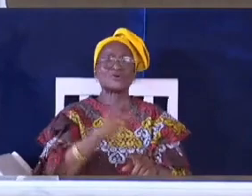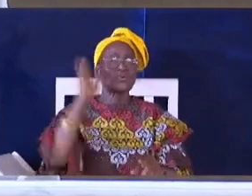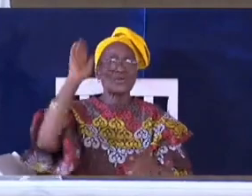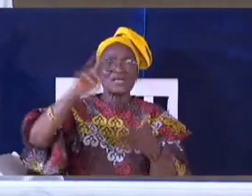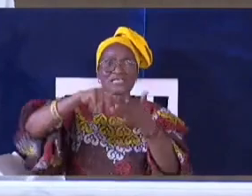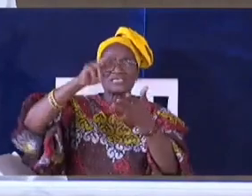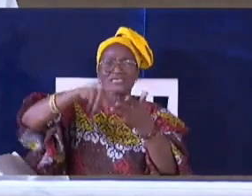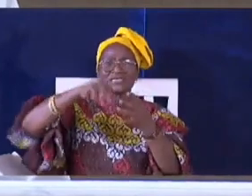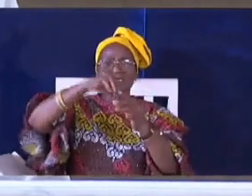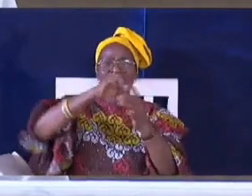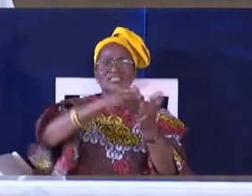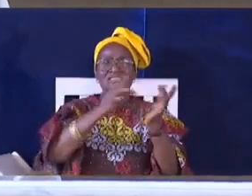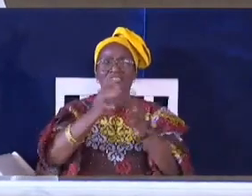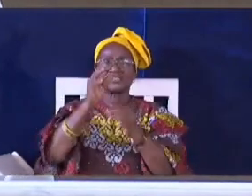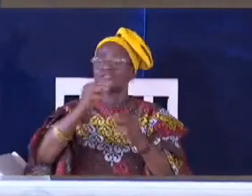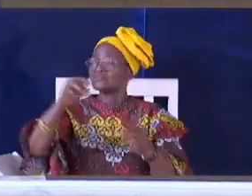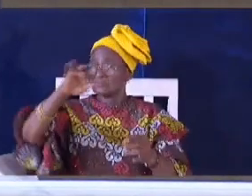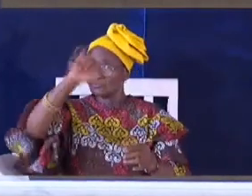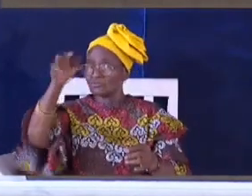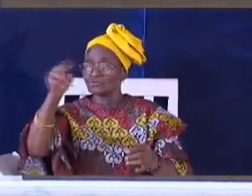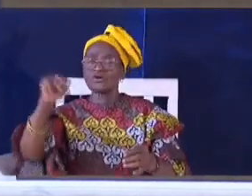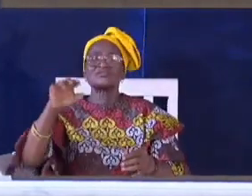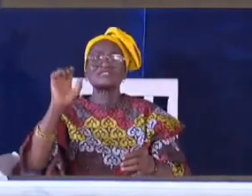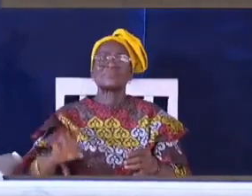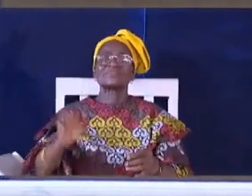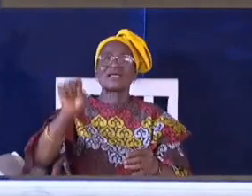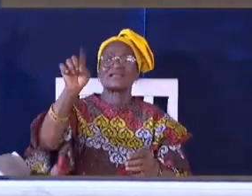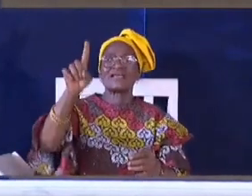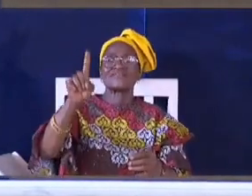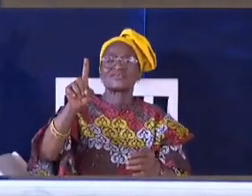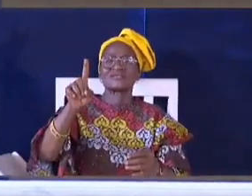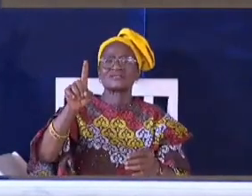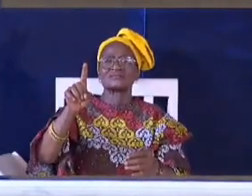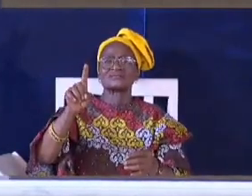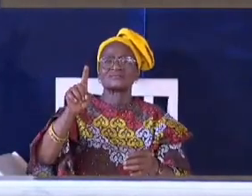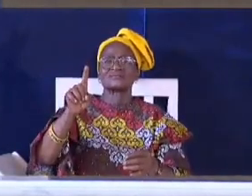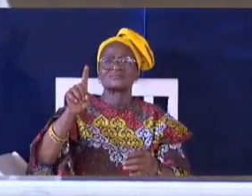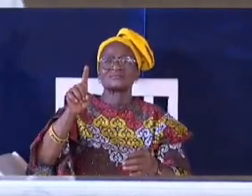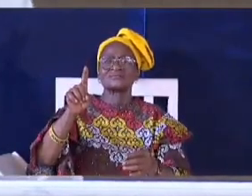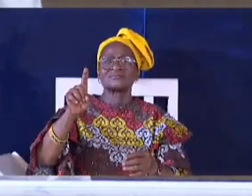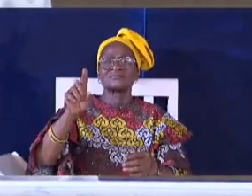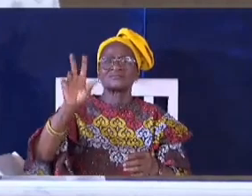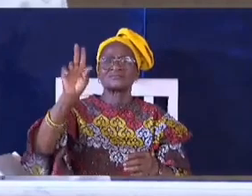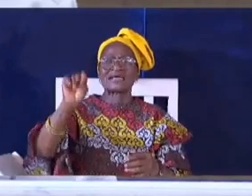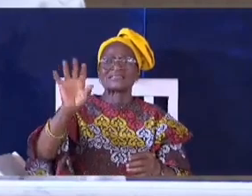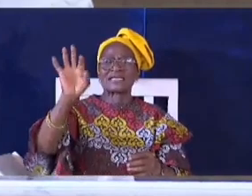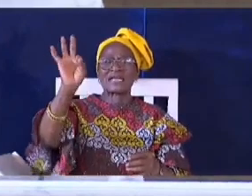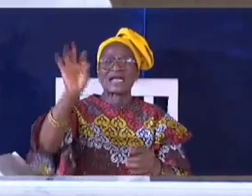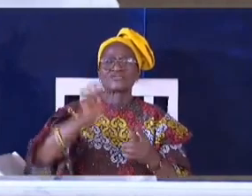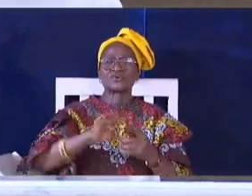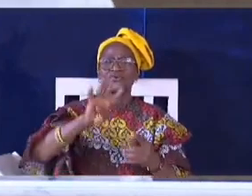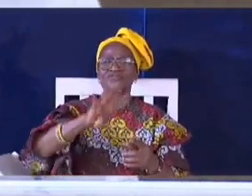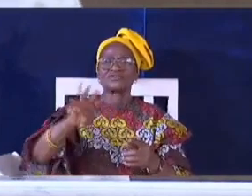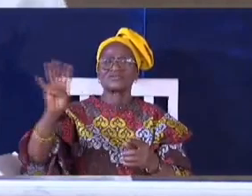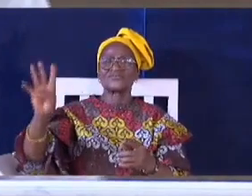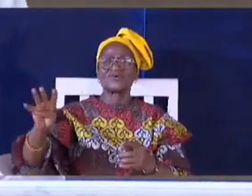chapter 11, verse 39 to 44, John 11, 39 to 44, Lazarus